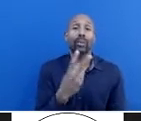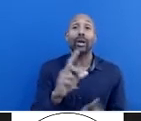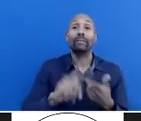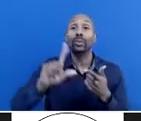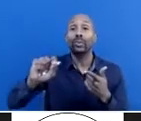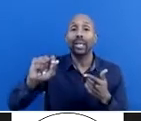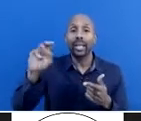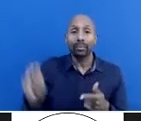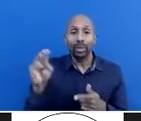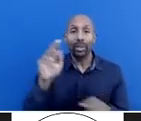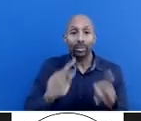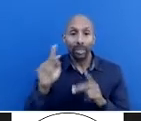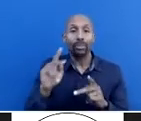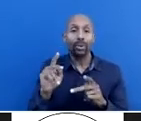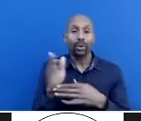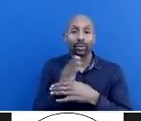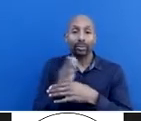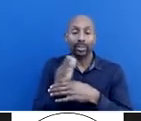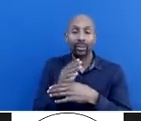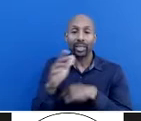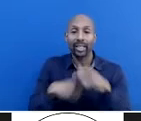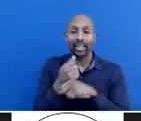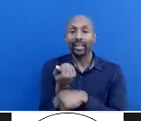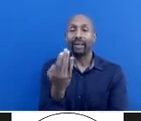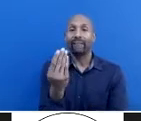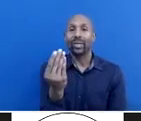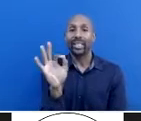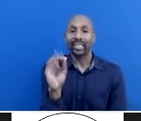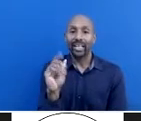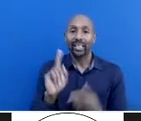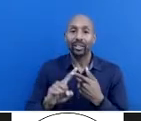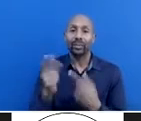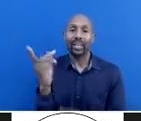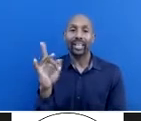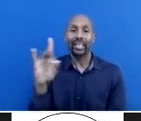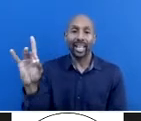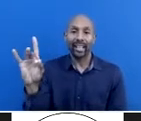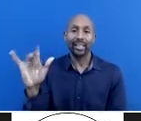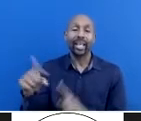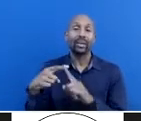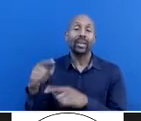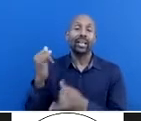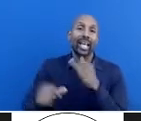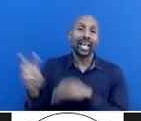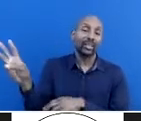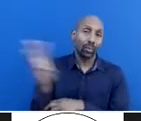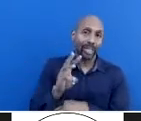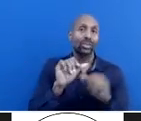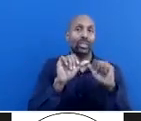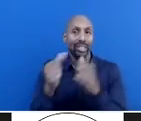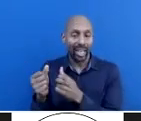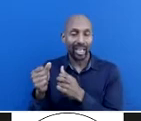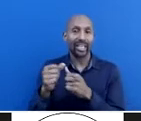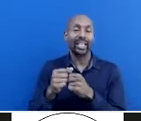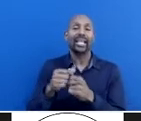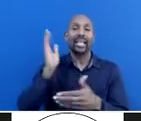between 1490 and 1888, when the last Western societies abolish the slave